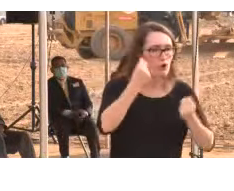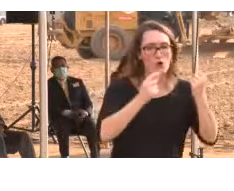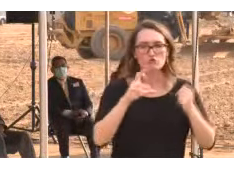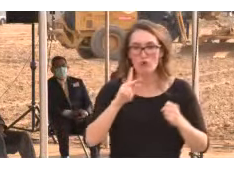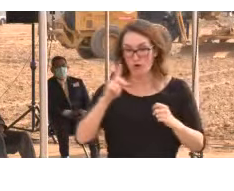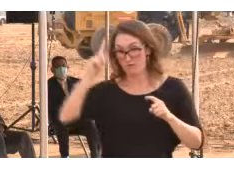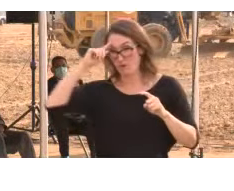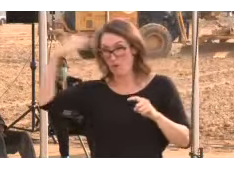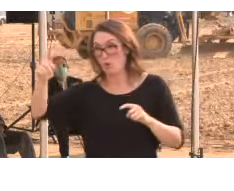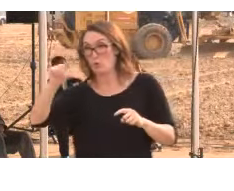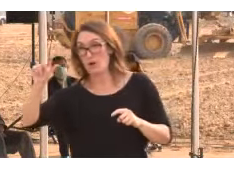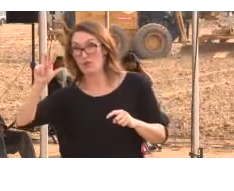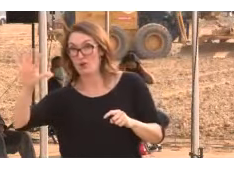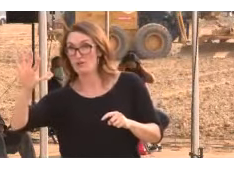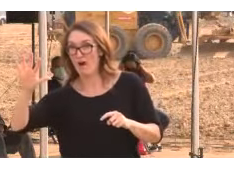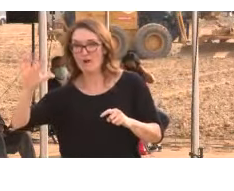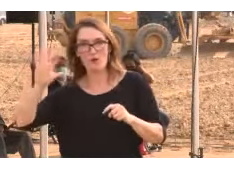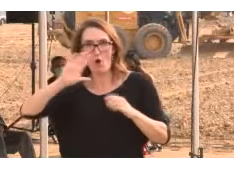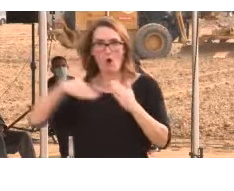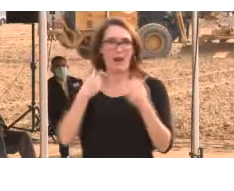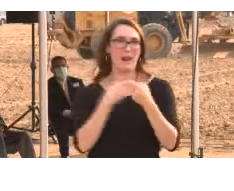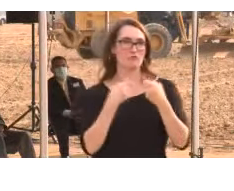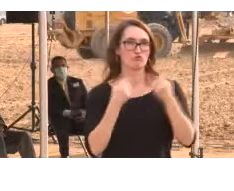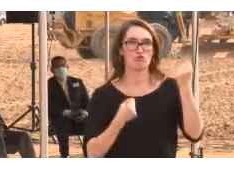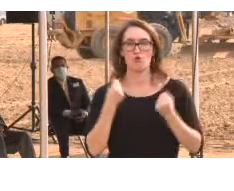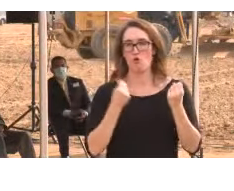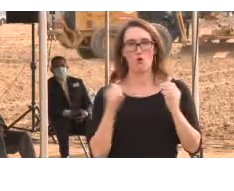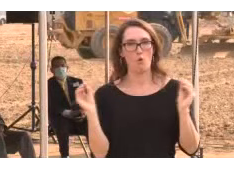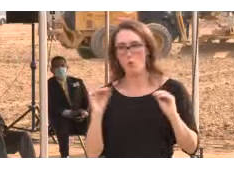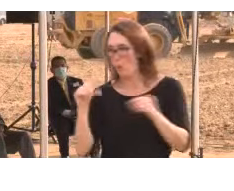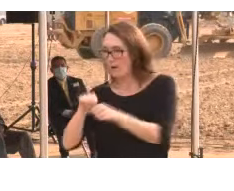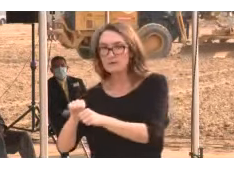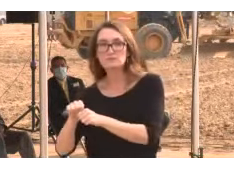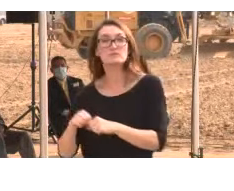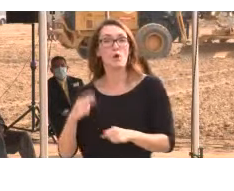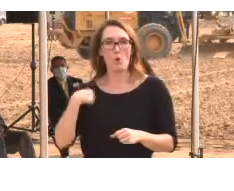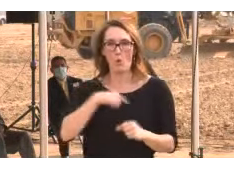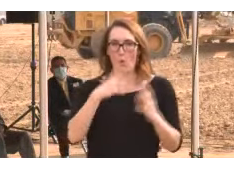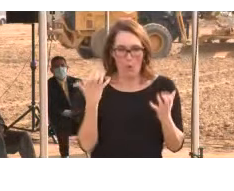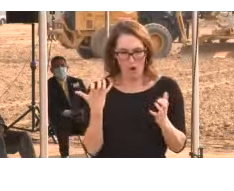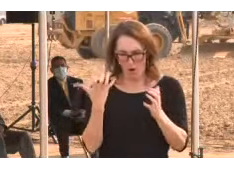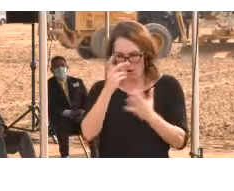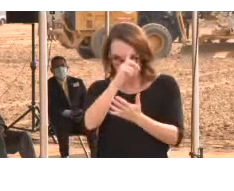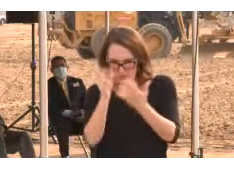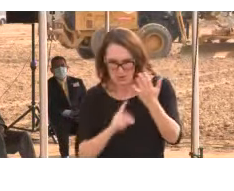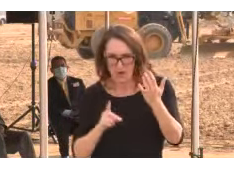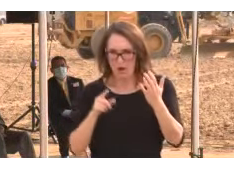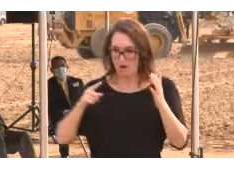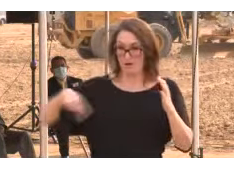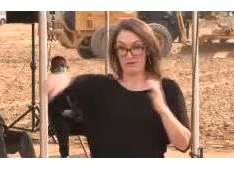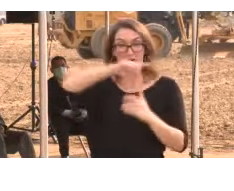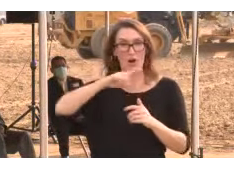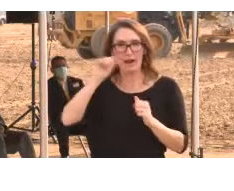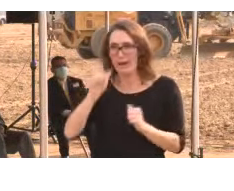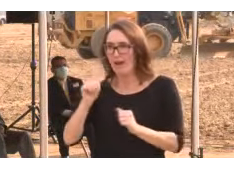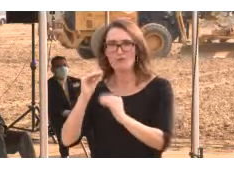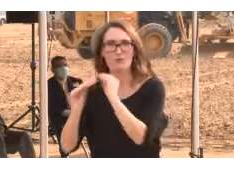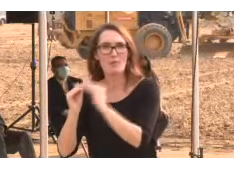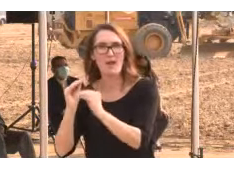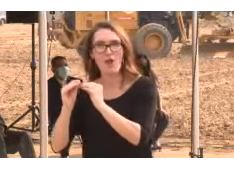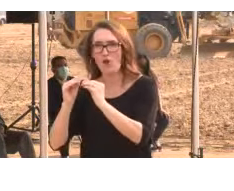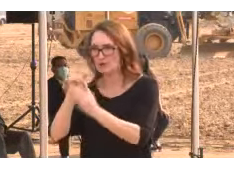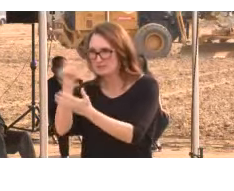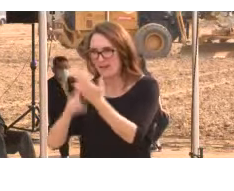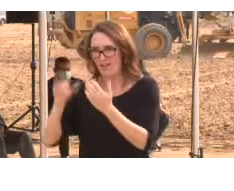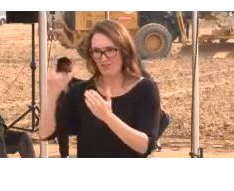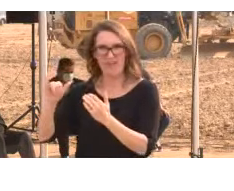by 2035, we will prepare the workforce to design, build, and repair those vehicles here. And no longer